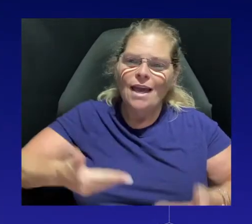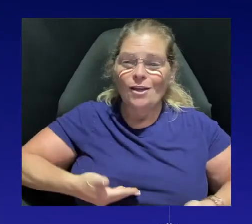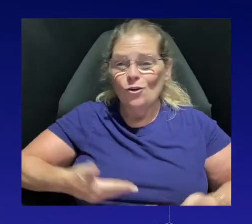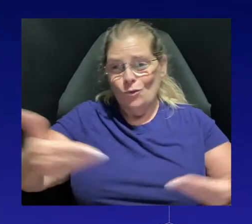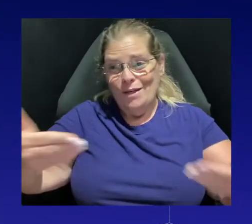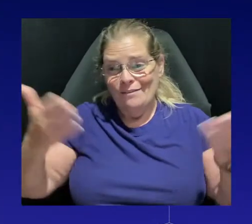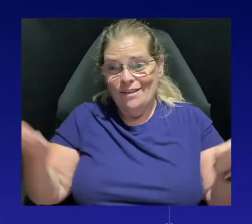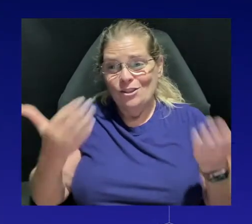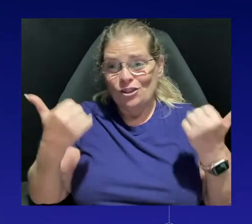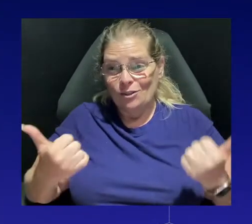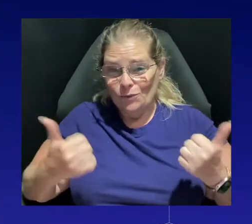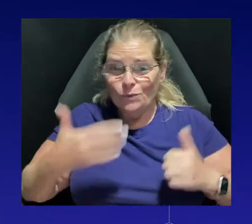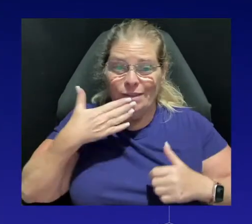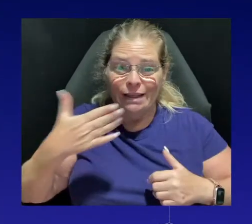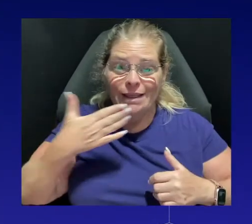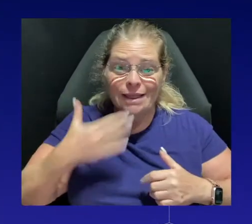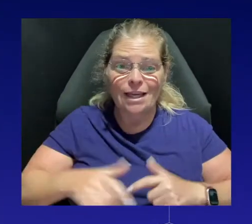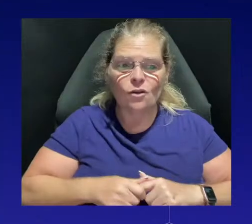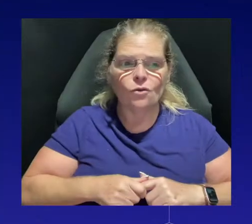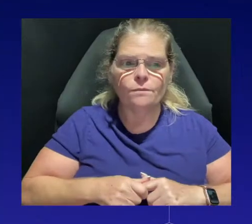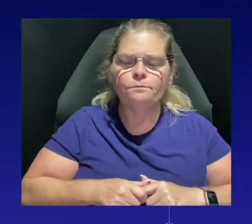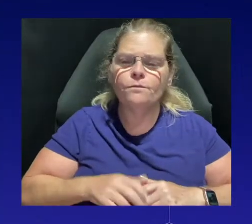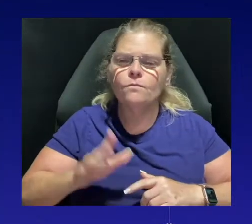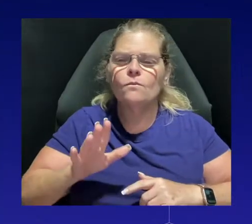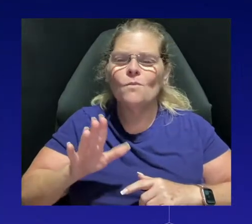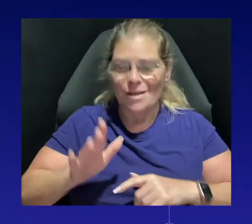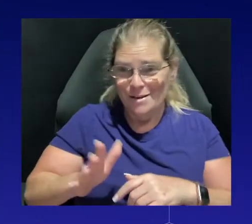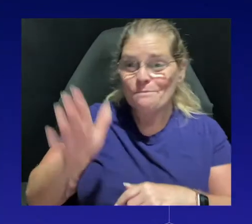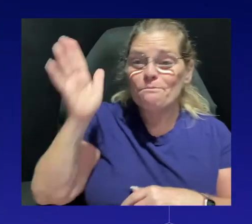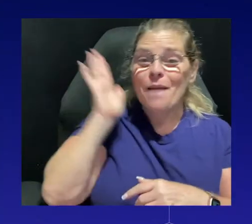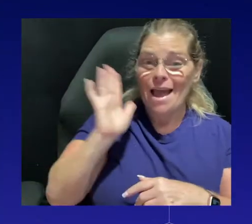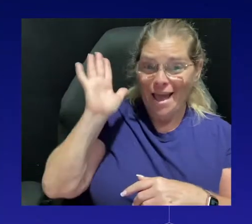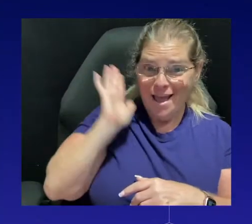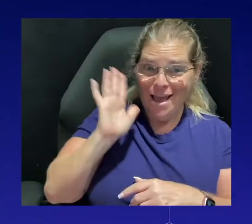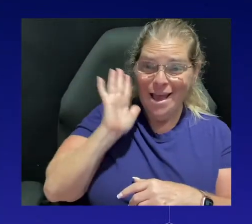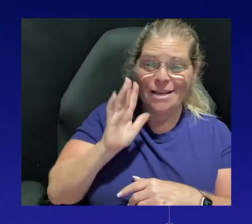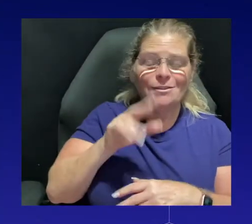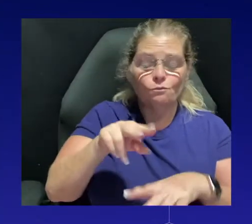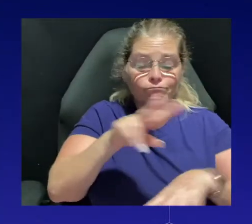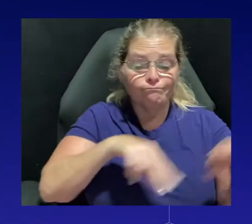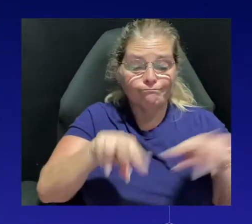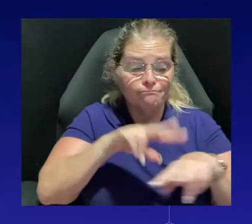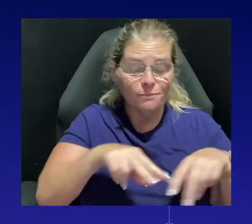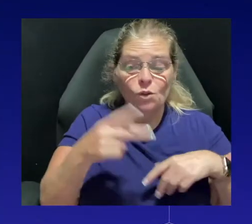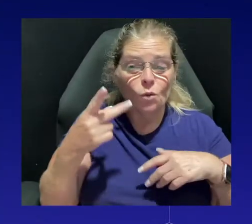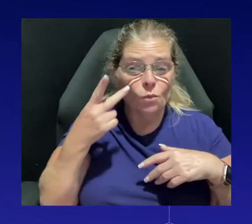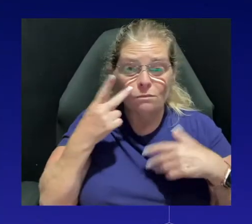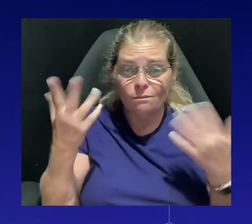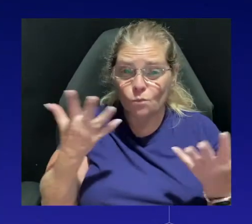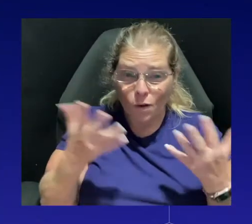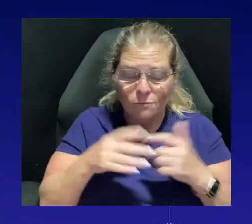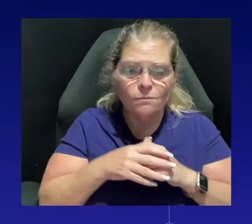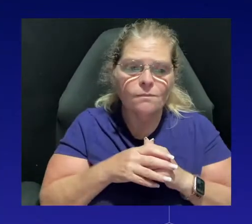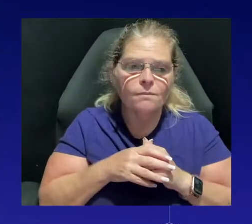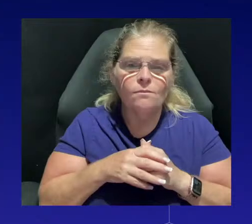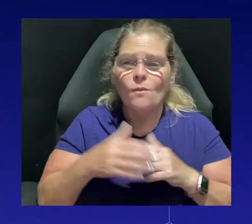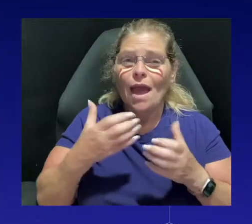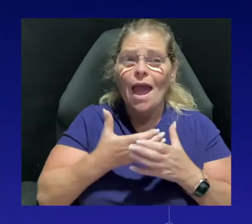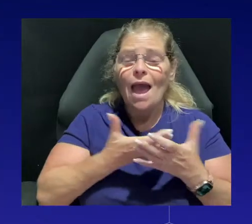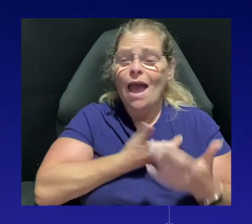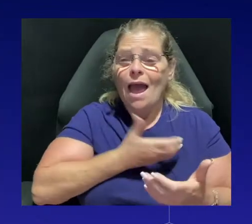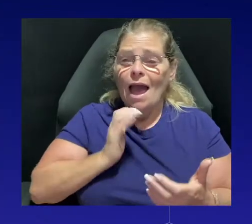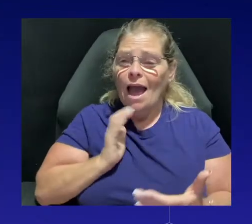today. You know, if you look at the past, what you see is that a lot of the interventions that we were trying